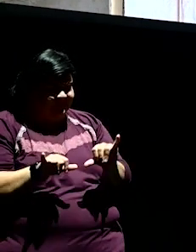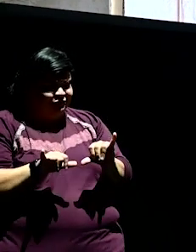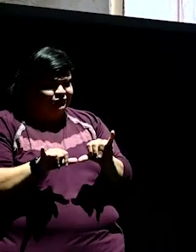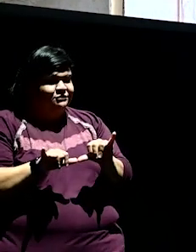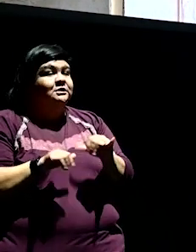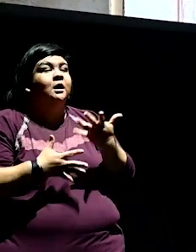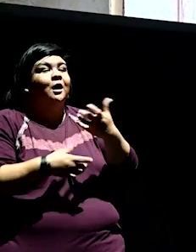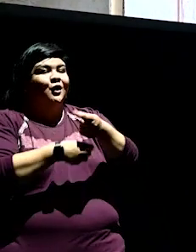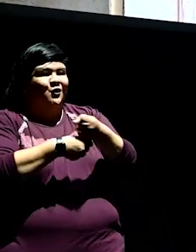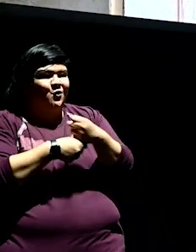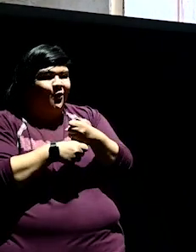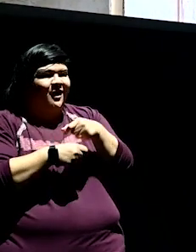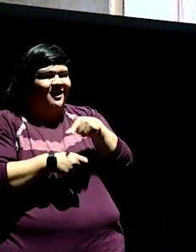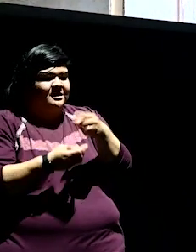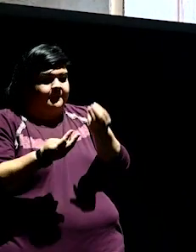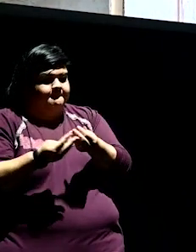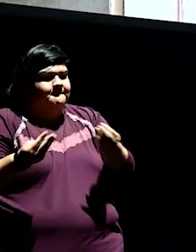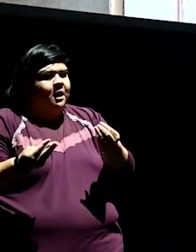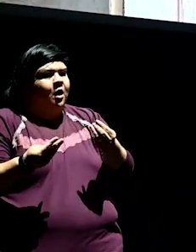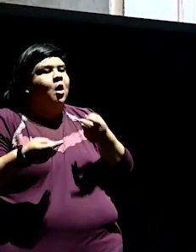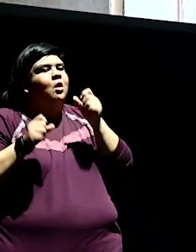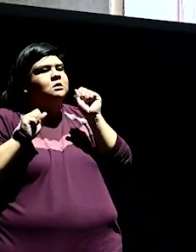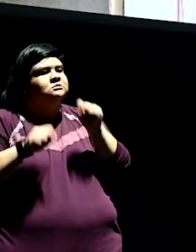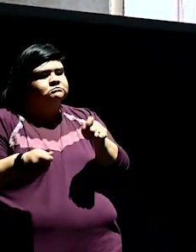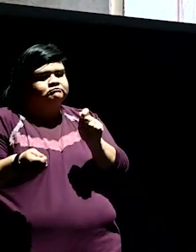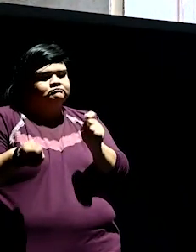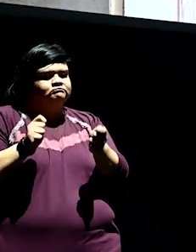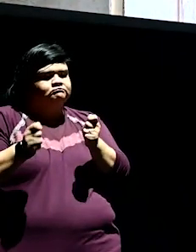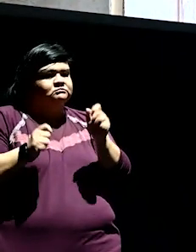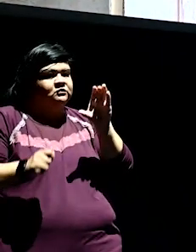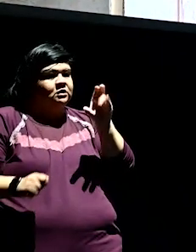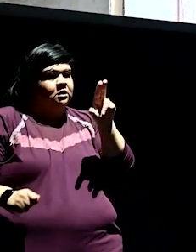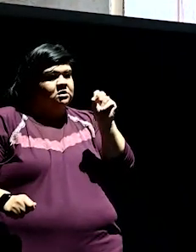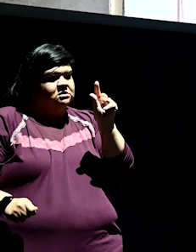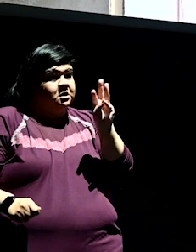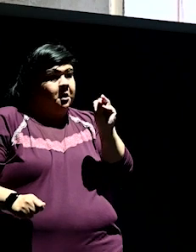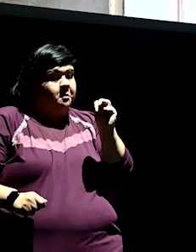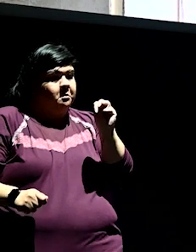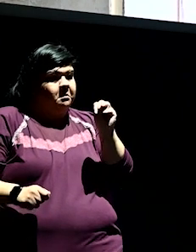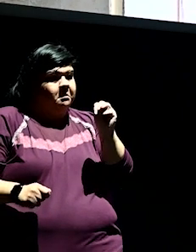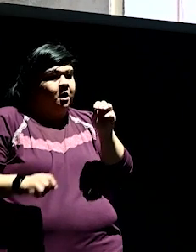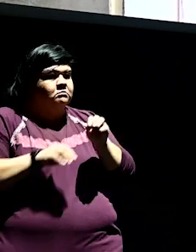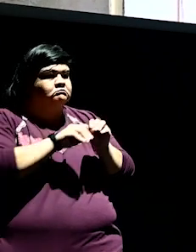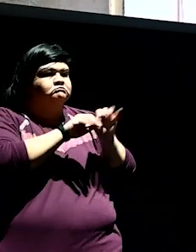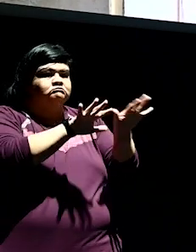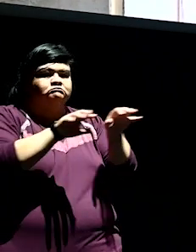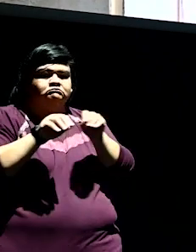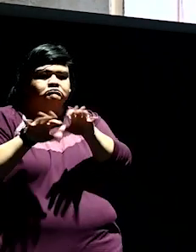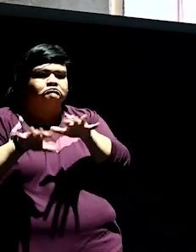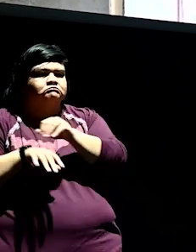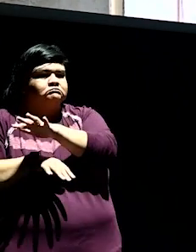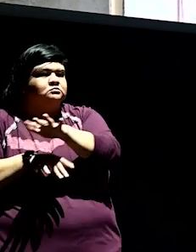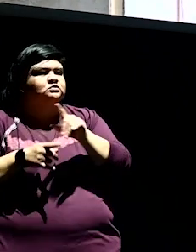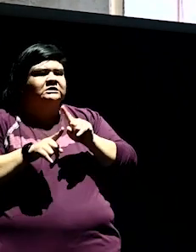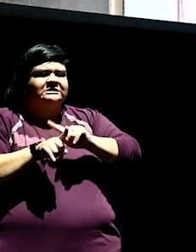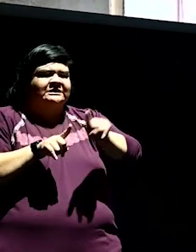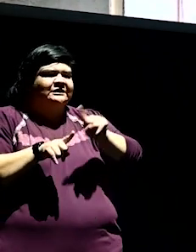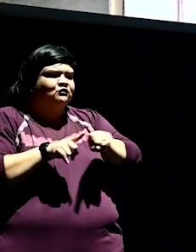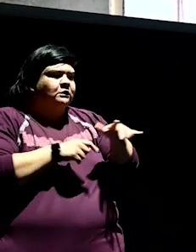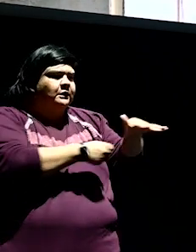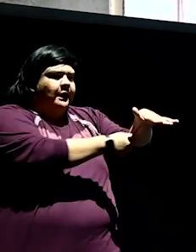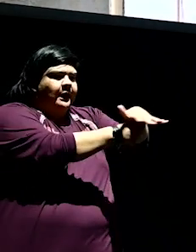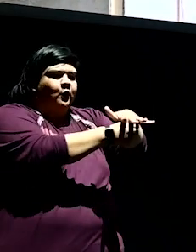those materials to be customized to different territories who were going